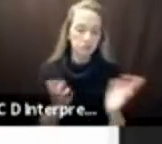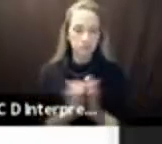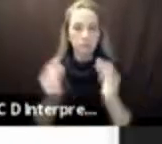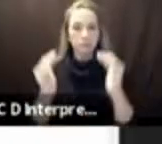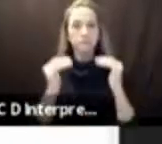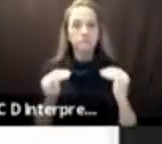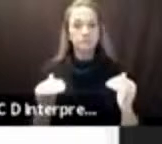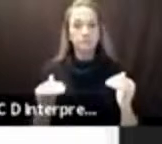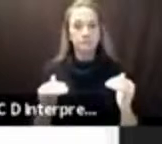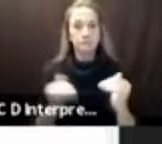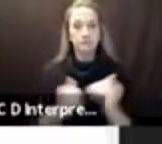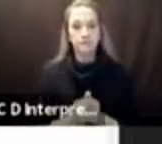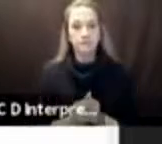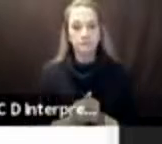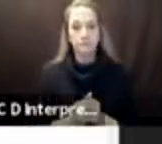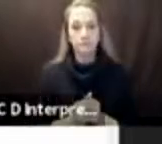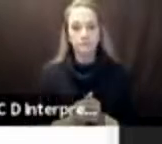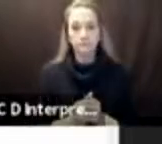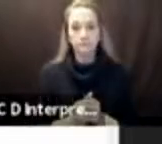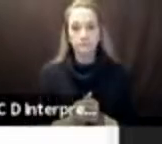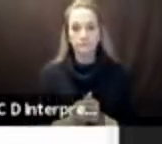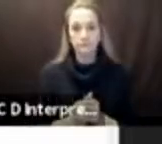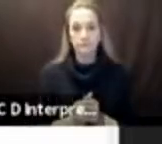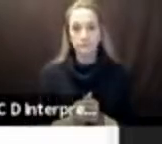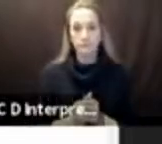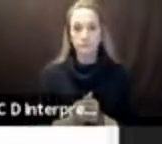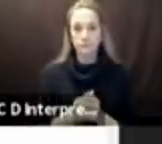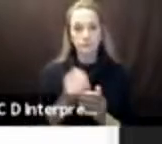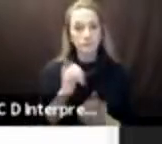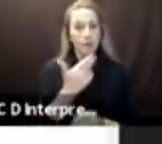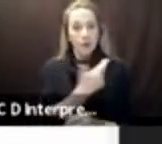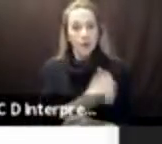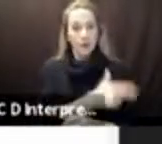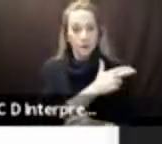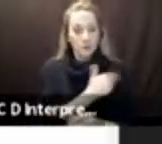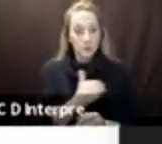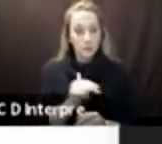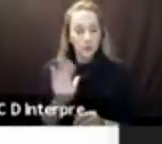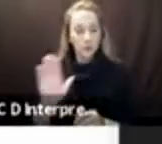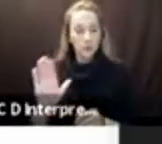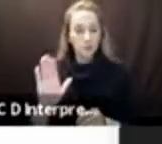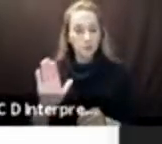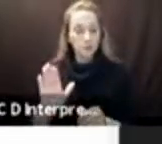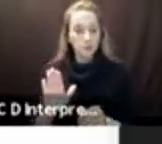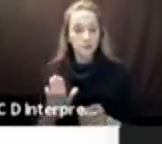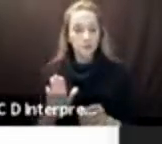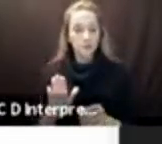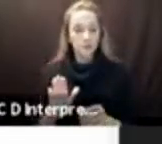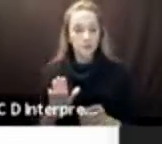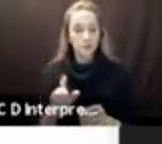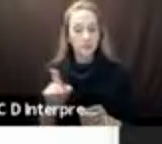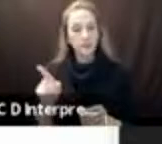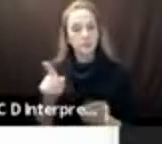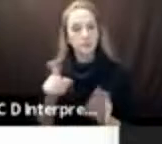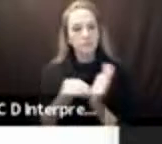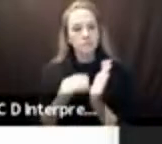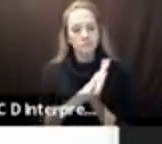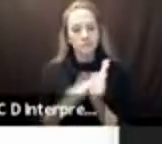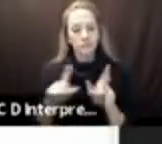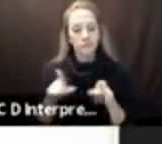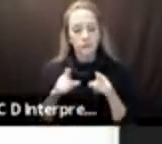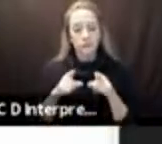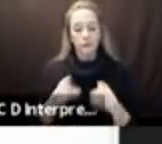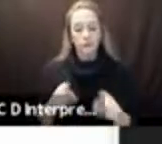please. So for the hospital census, the reporting around the holidays